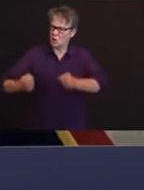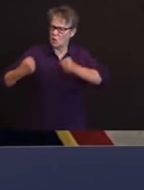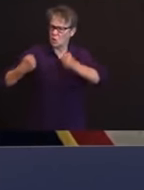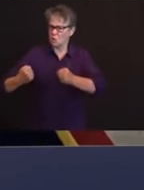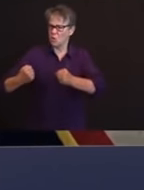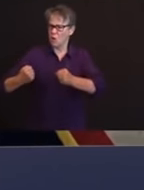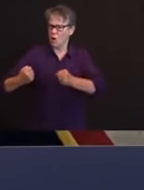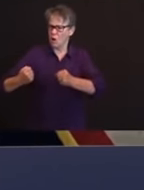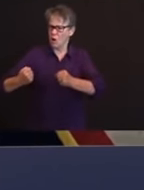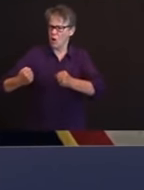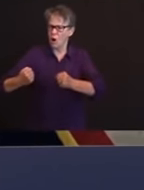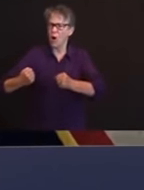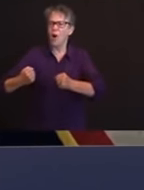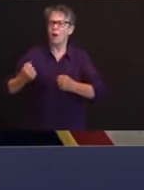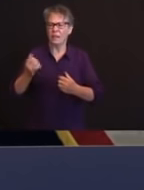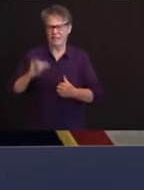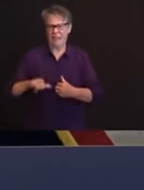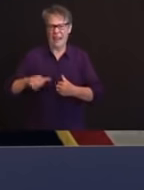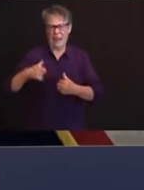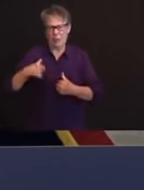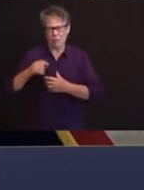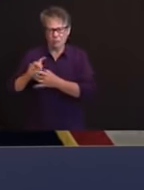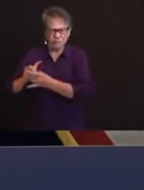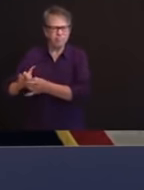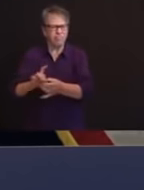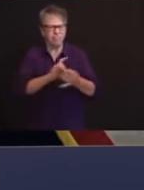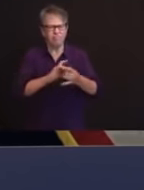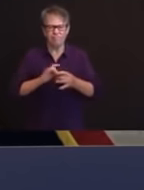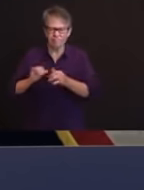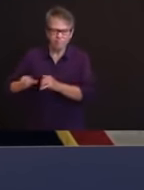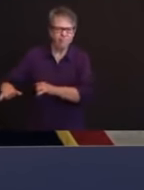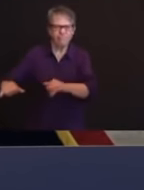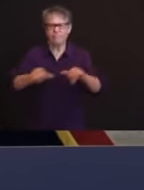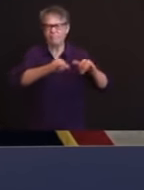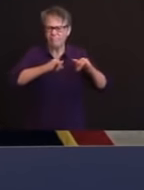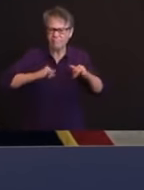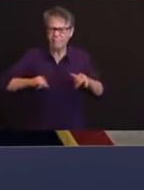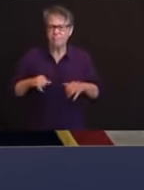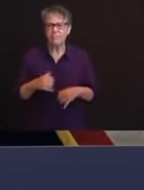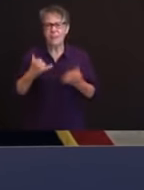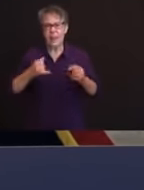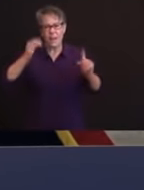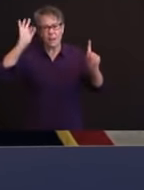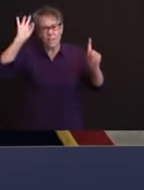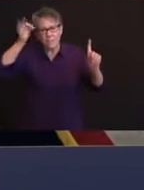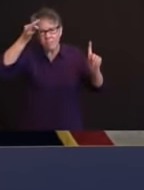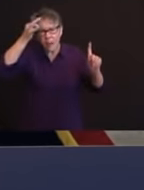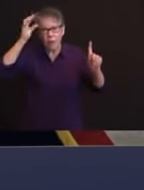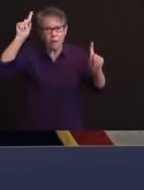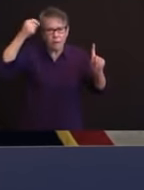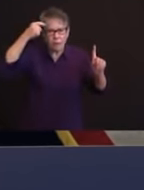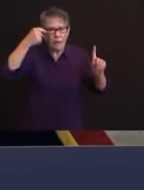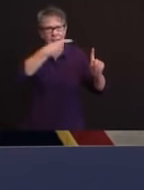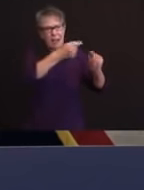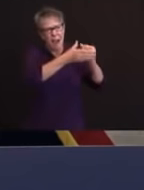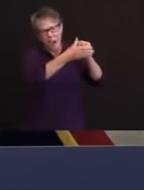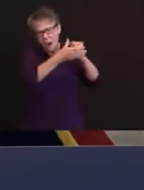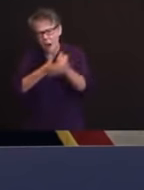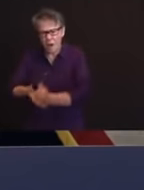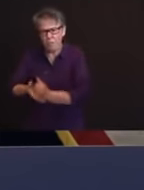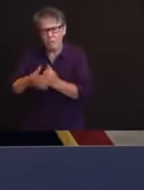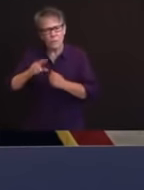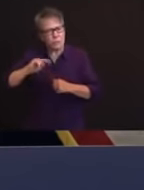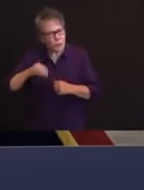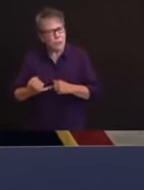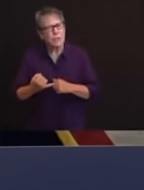things that we all need to see our federal government work in partnership with our state, whether it's the common ground we have of wanting our state